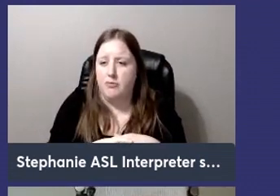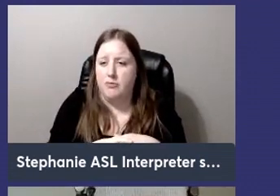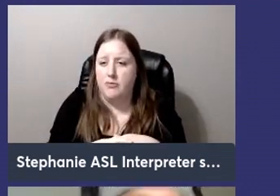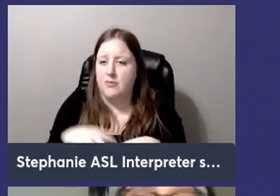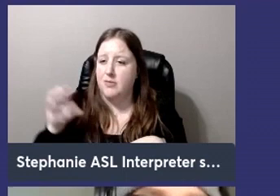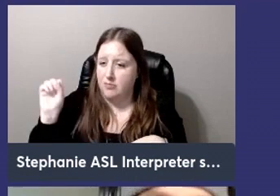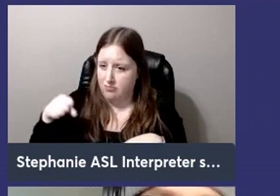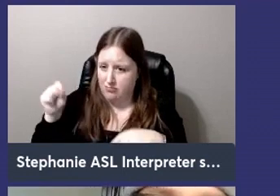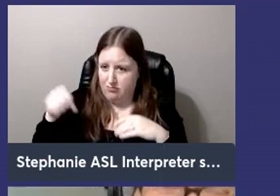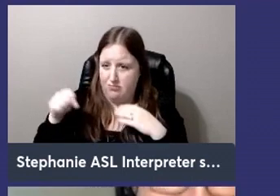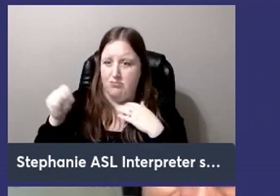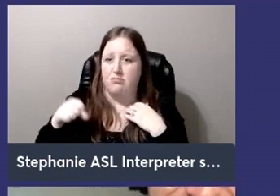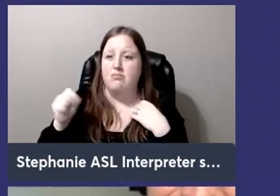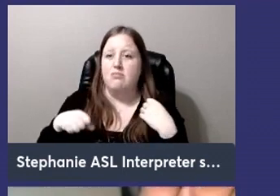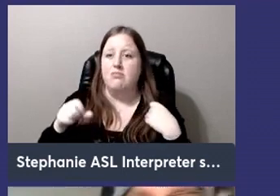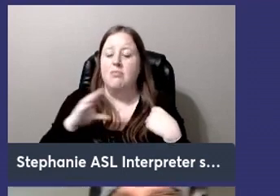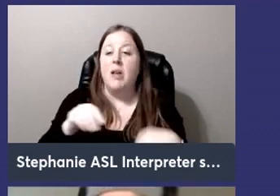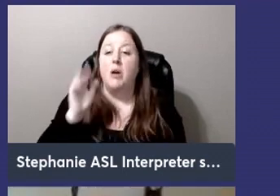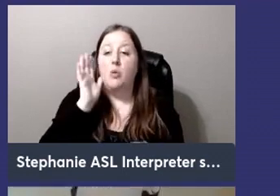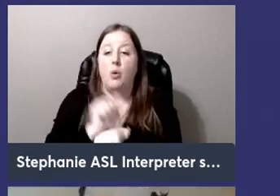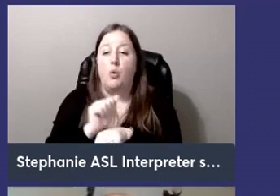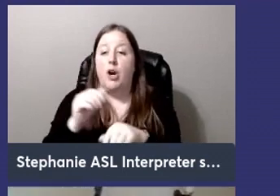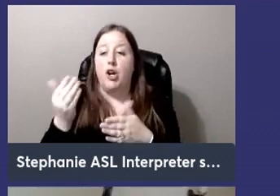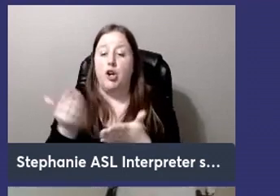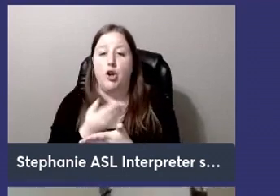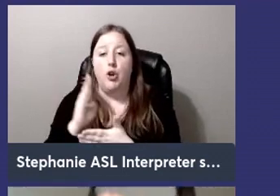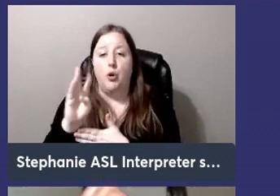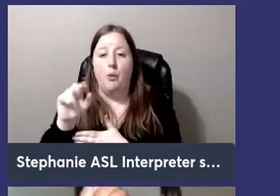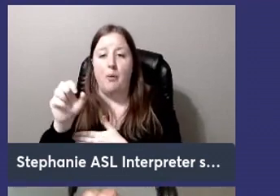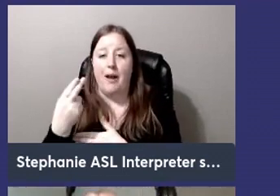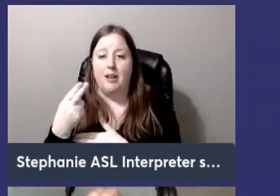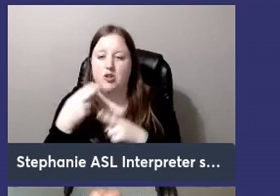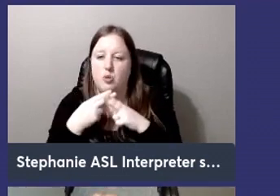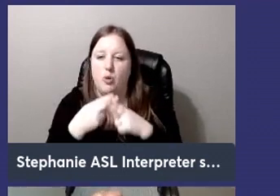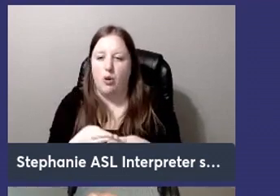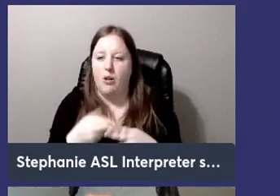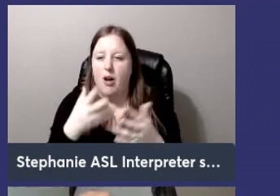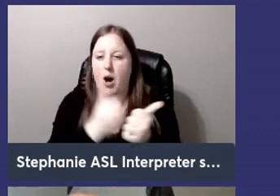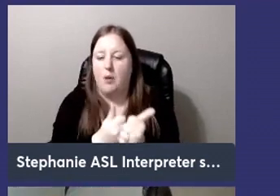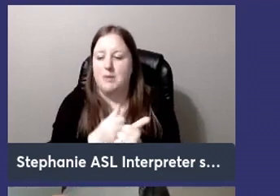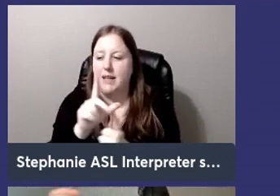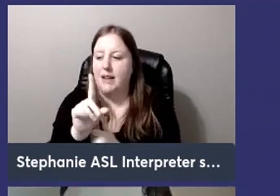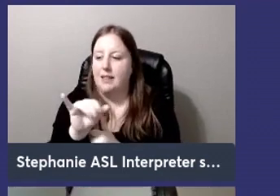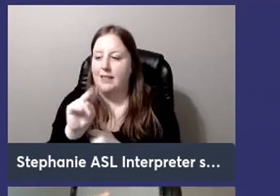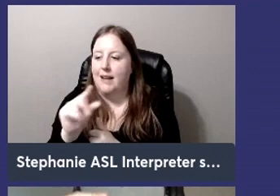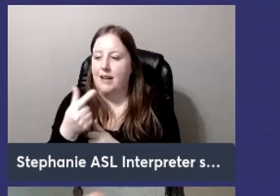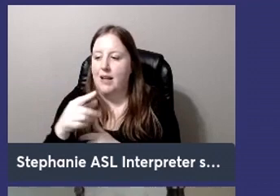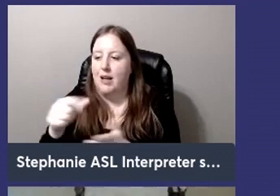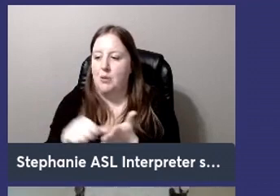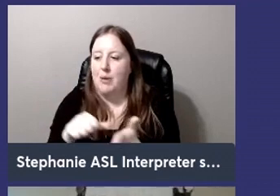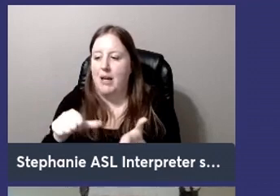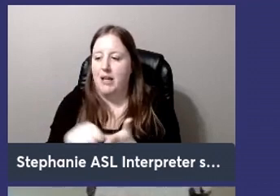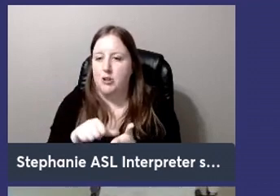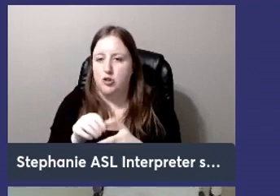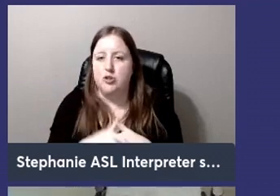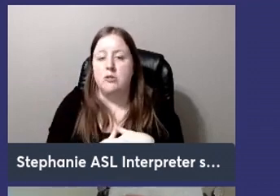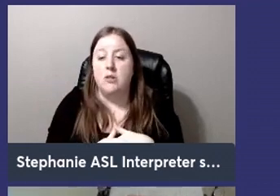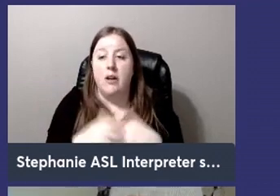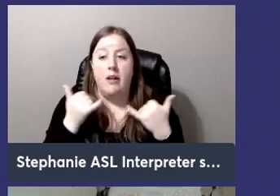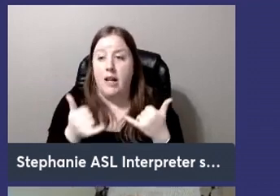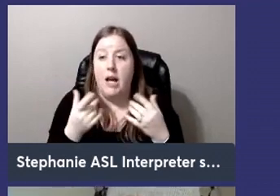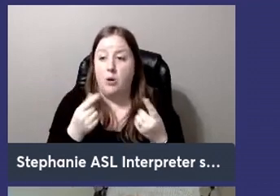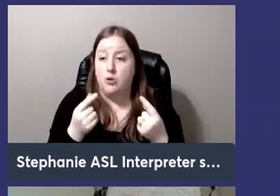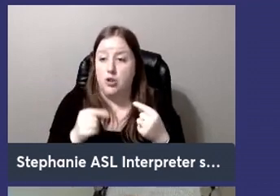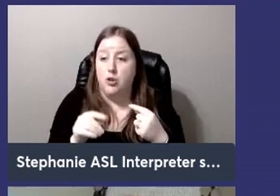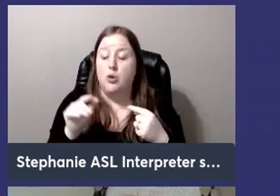Yeah. And we'll actually work in a new branch for this one. So we'll call it like update landing page. And so what this is going to do now, because I picked VS